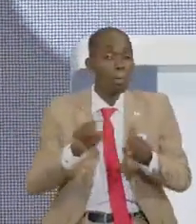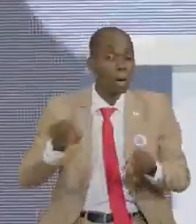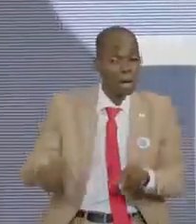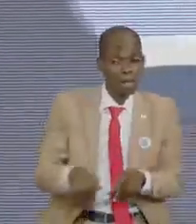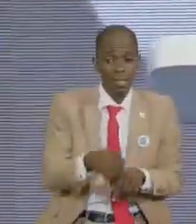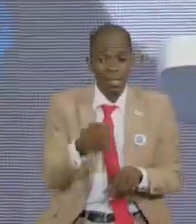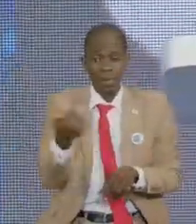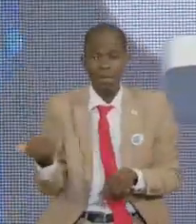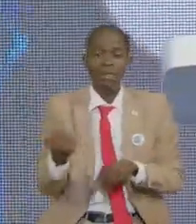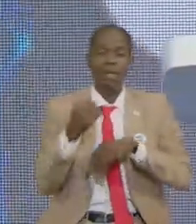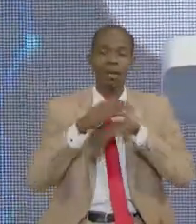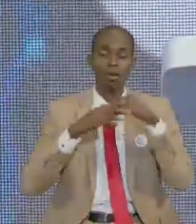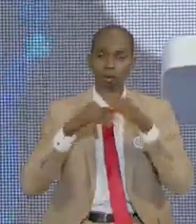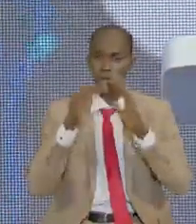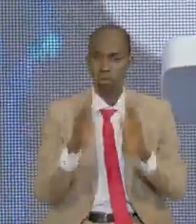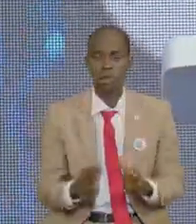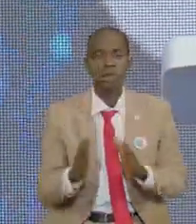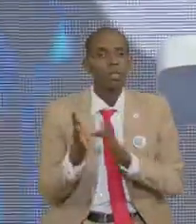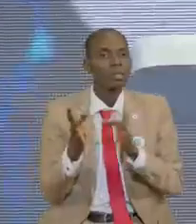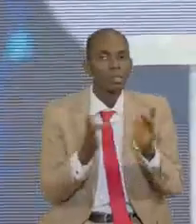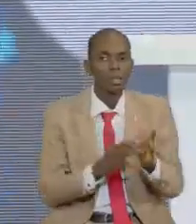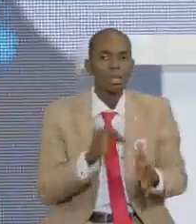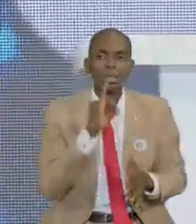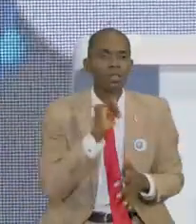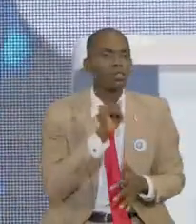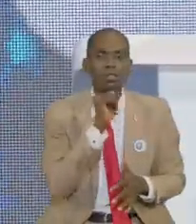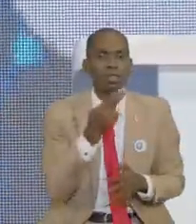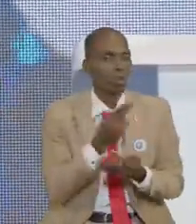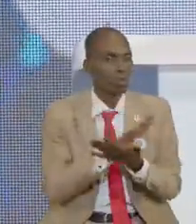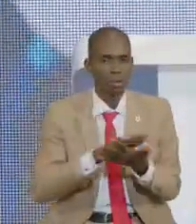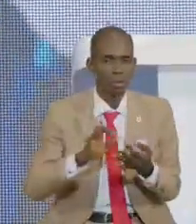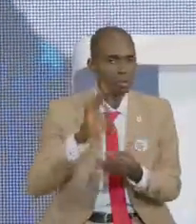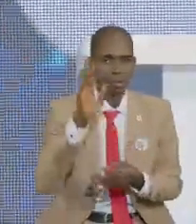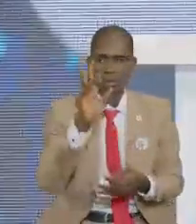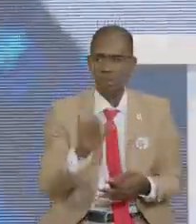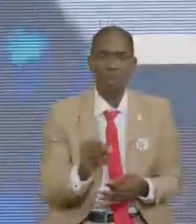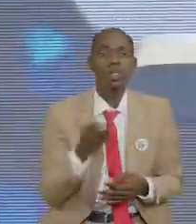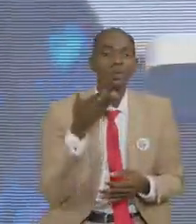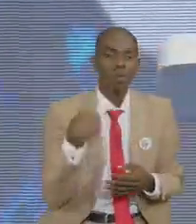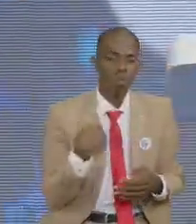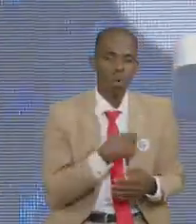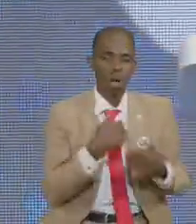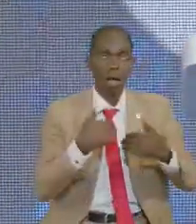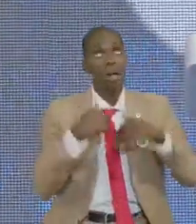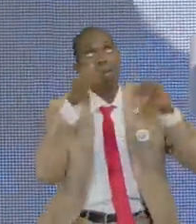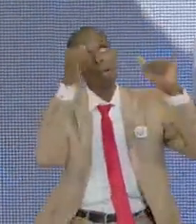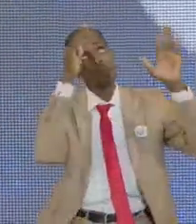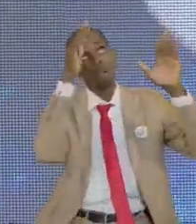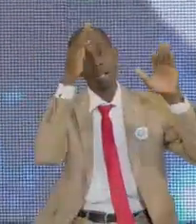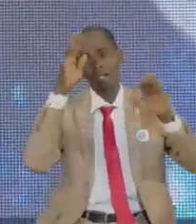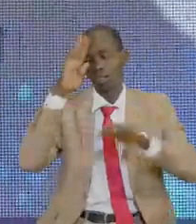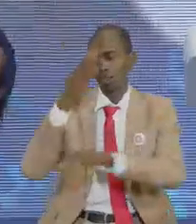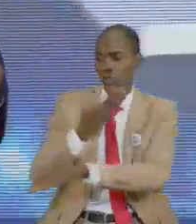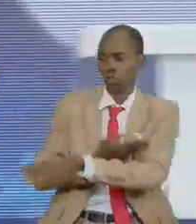is not the Holy Spirit. There is the Father, there is the Son, there is the Holy Spirit.